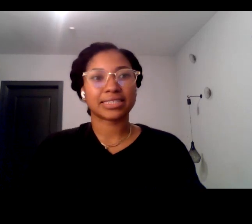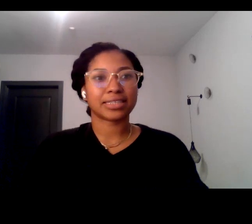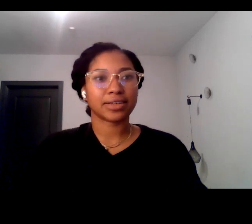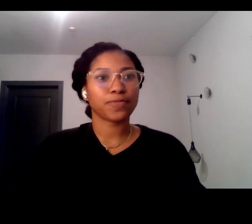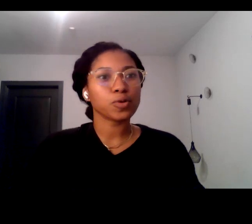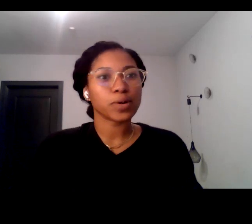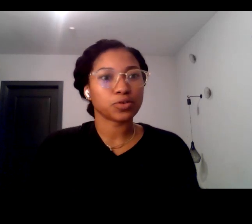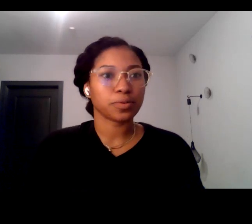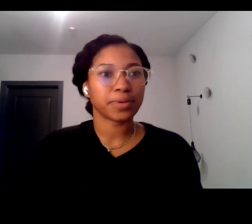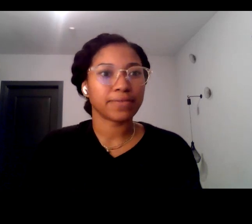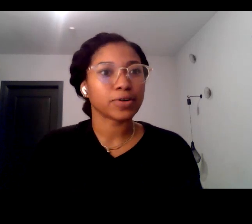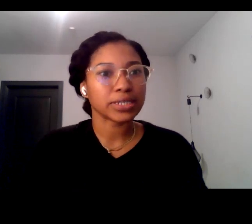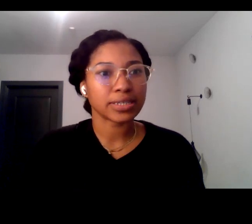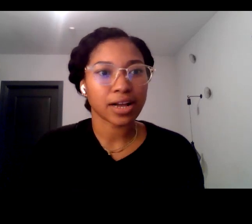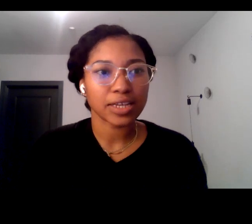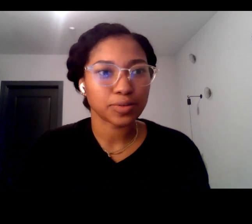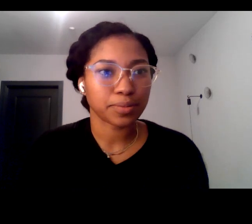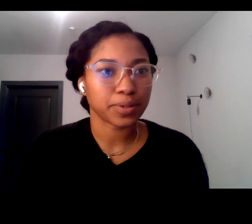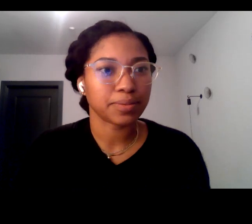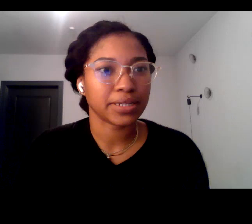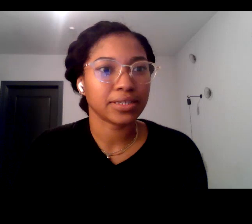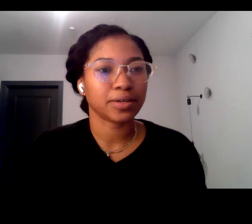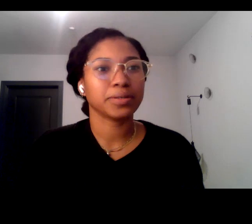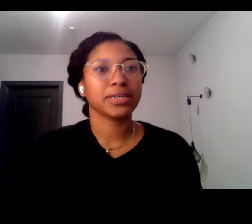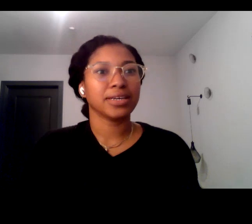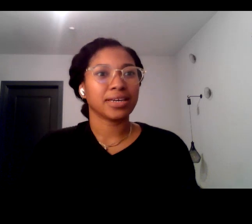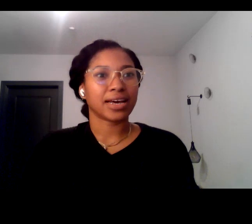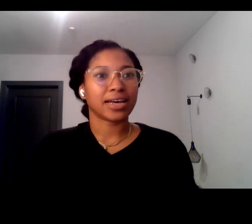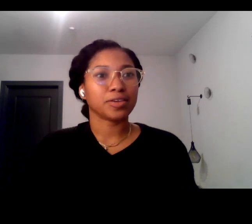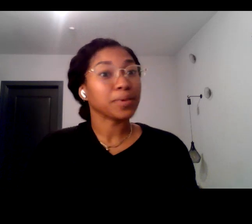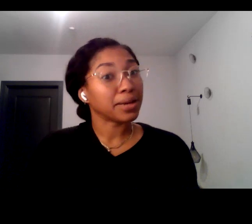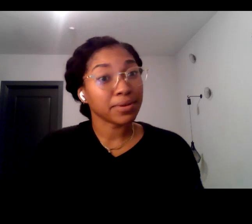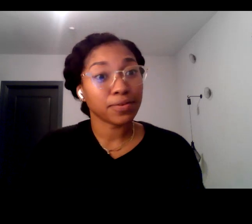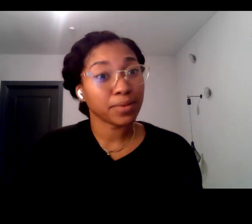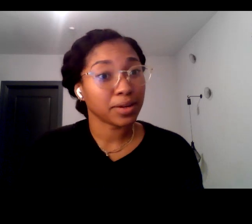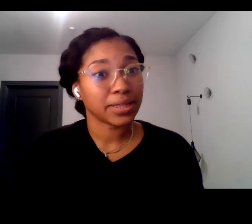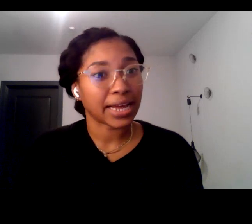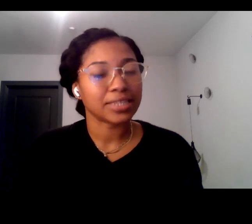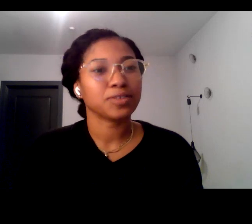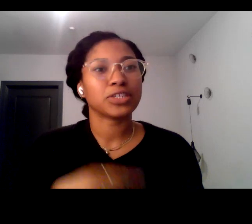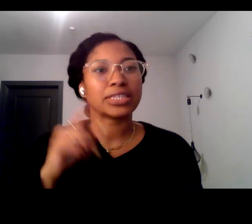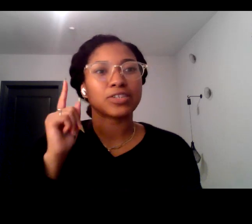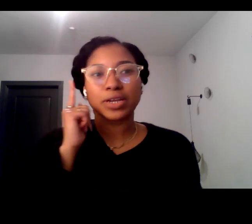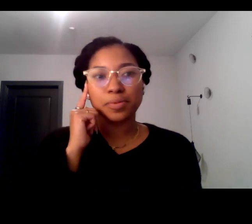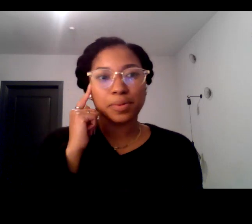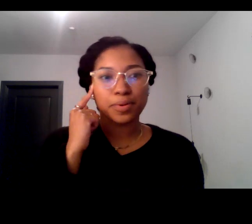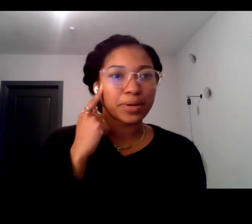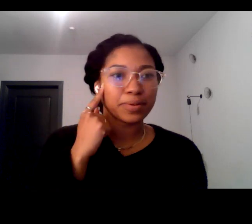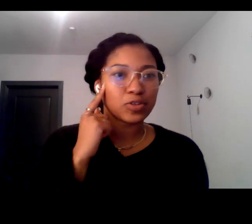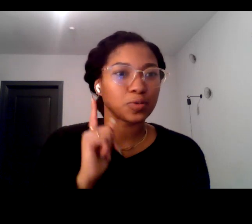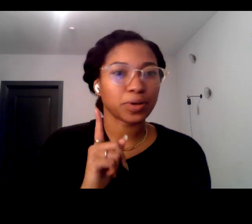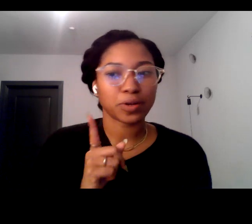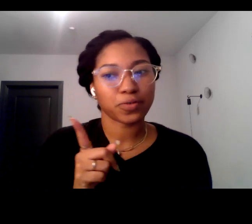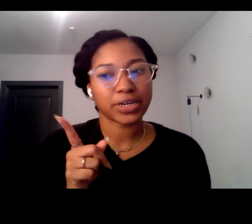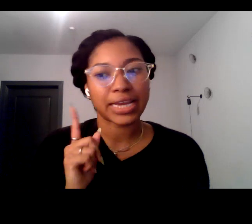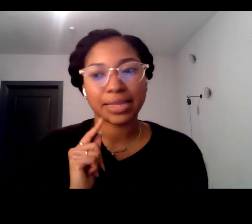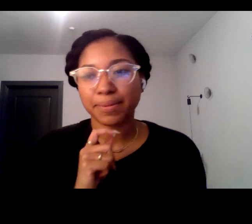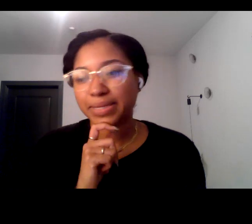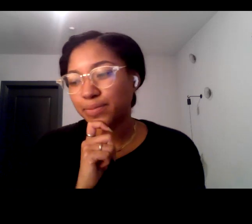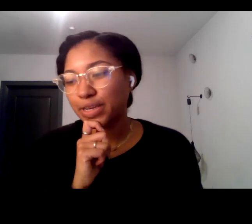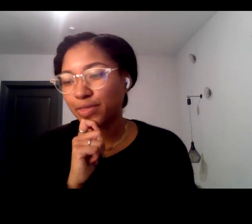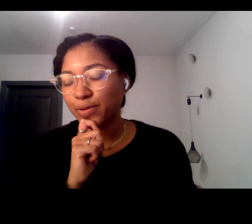And I guess the full question would be versus the cost reimbursement. So you may not be familiar with that. So just like try to remember what we just went